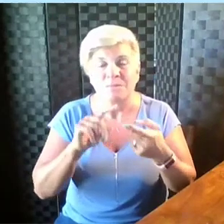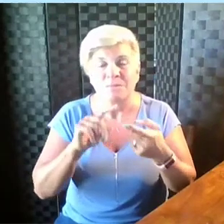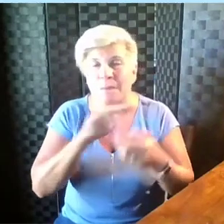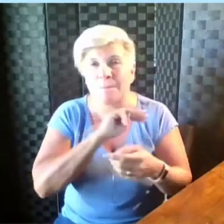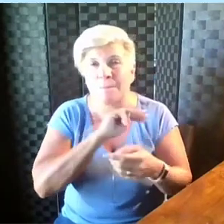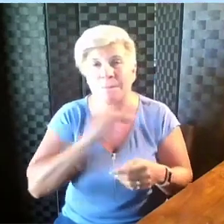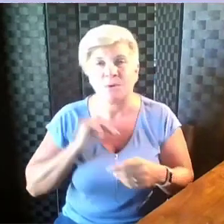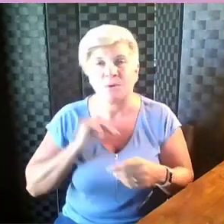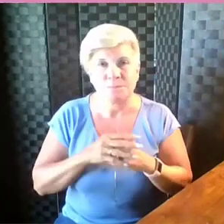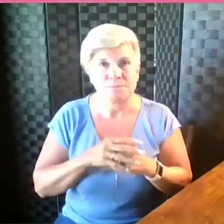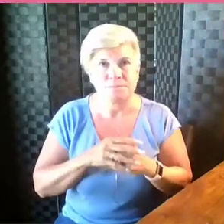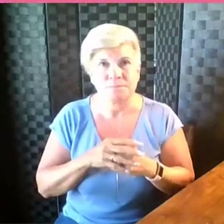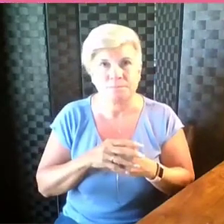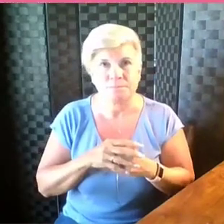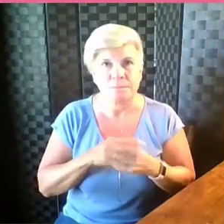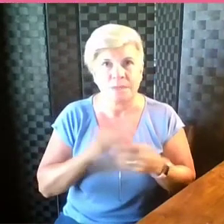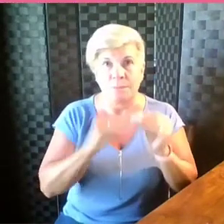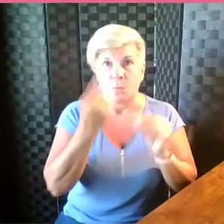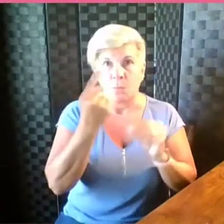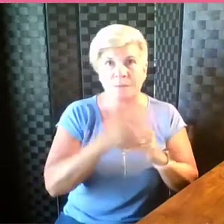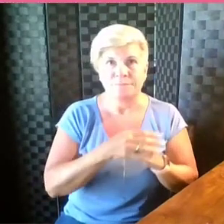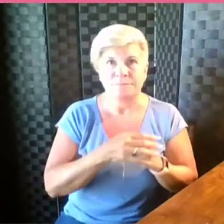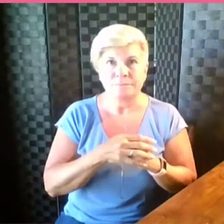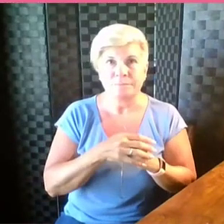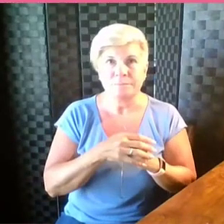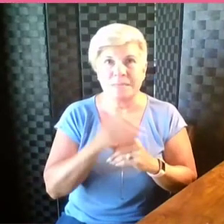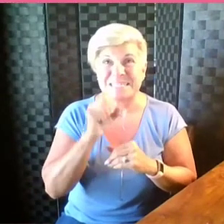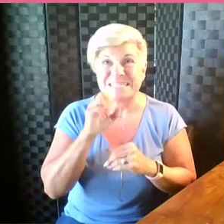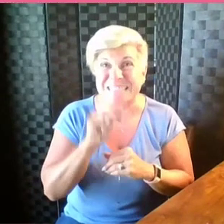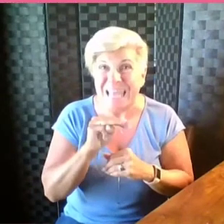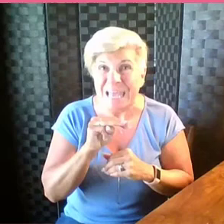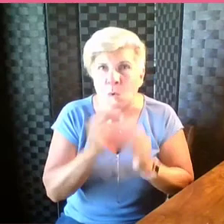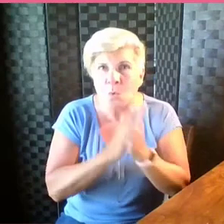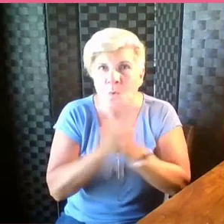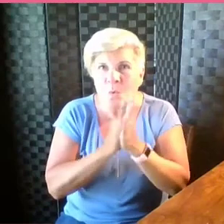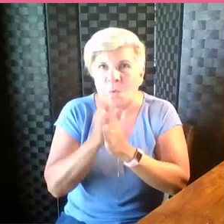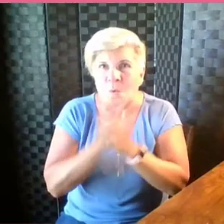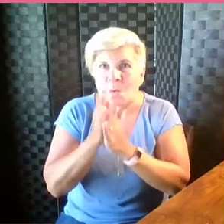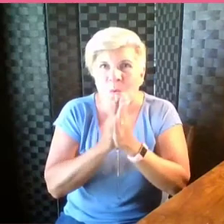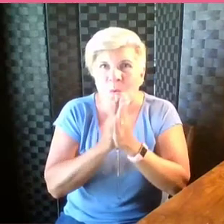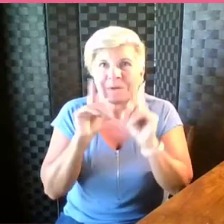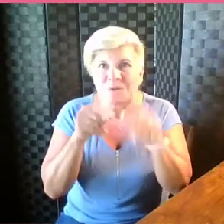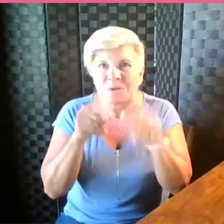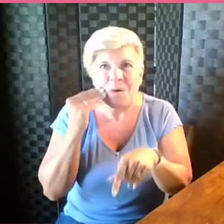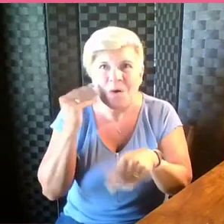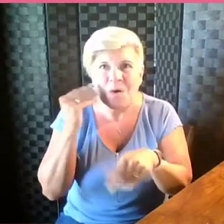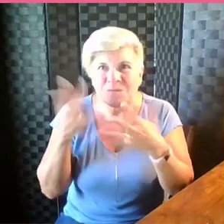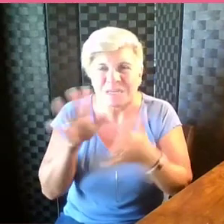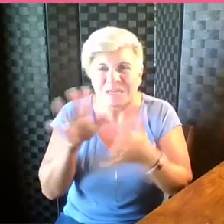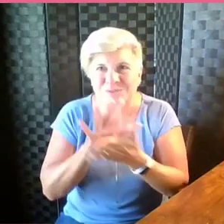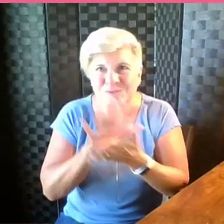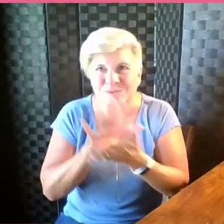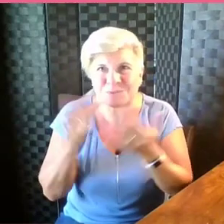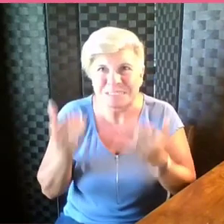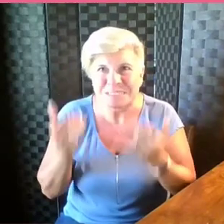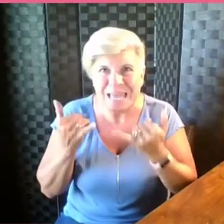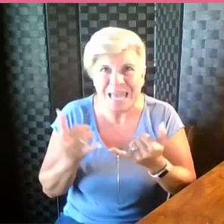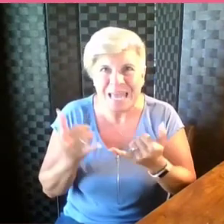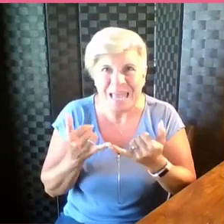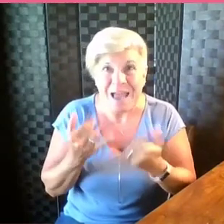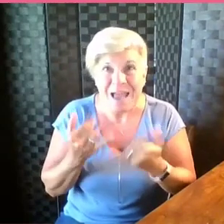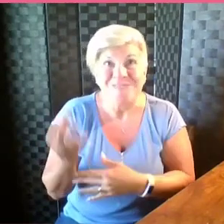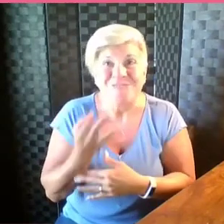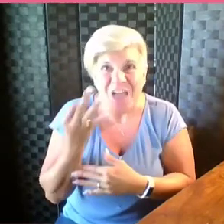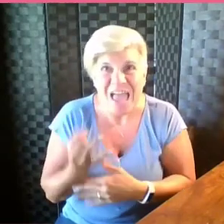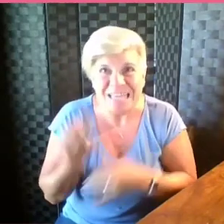1. Sam was eager to get home after school today. It was Friday, which meant Sam